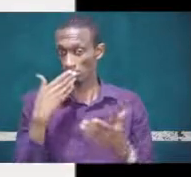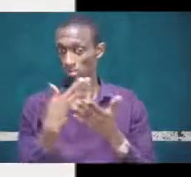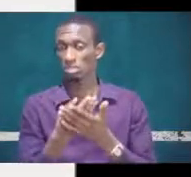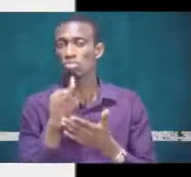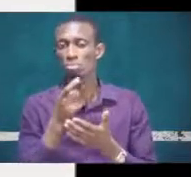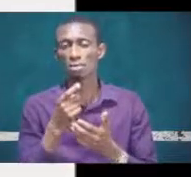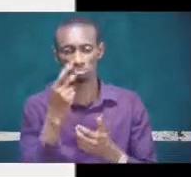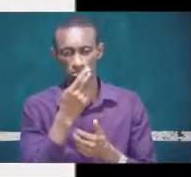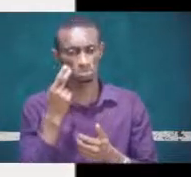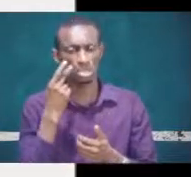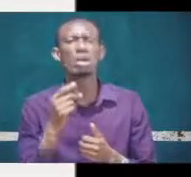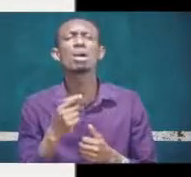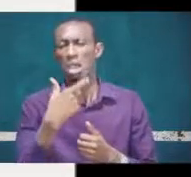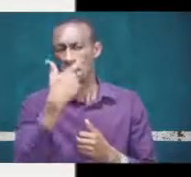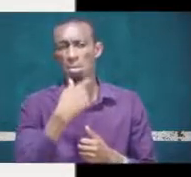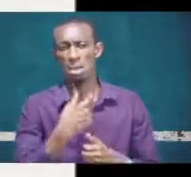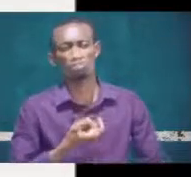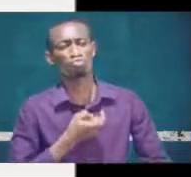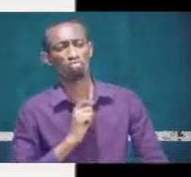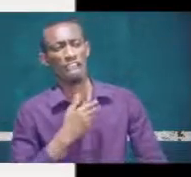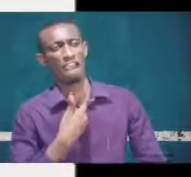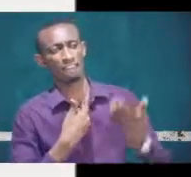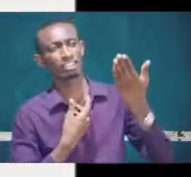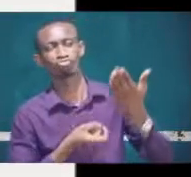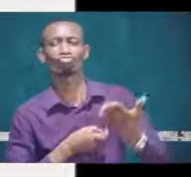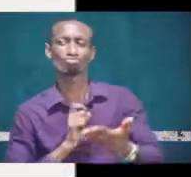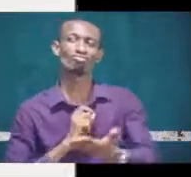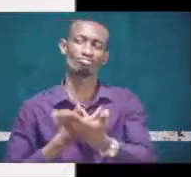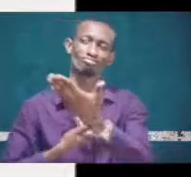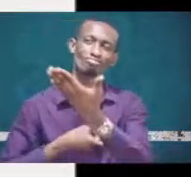can gain confidence about money. Take an example.